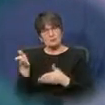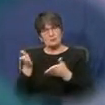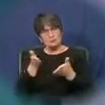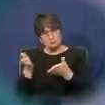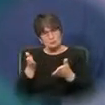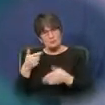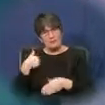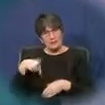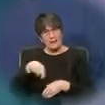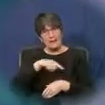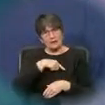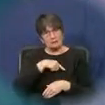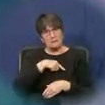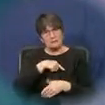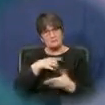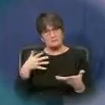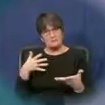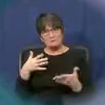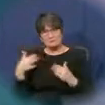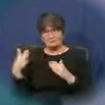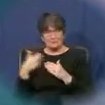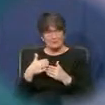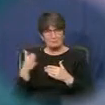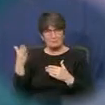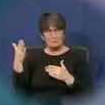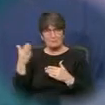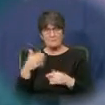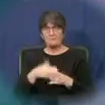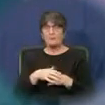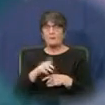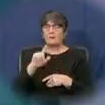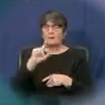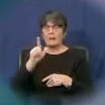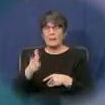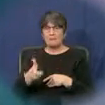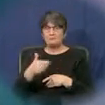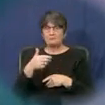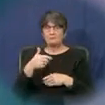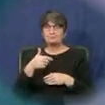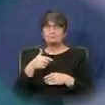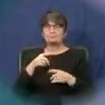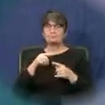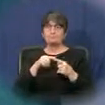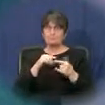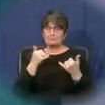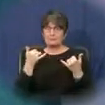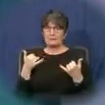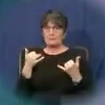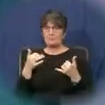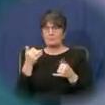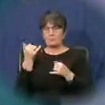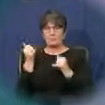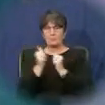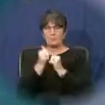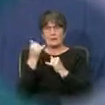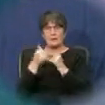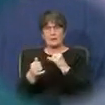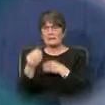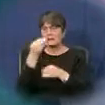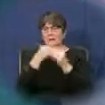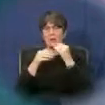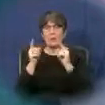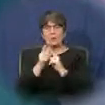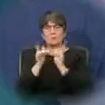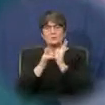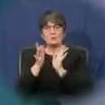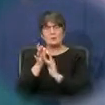for all of us. We remember the image of later on, after as we move through the church here, of the Last Supper, when Jesus washes the